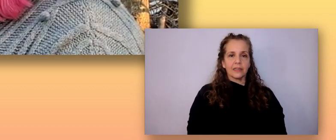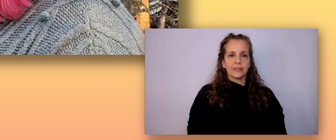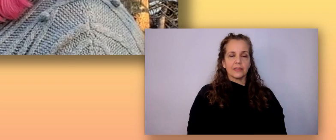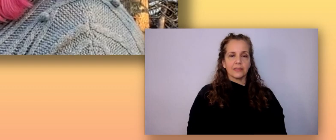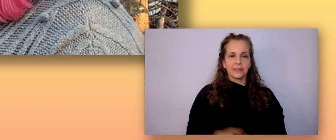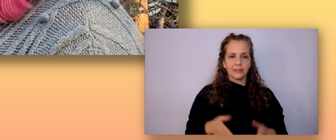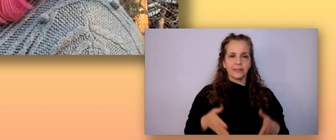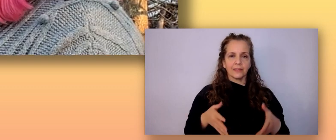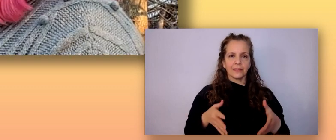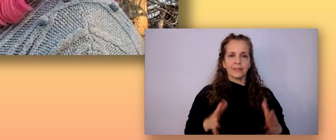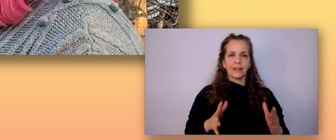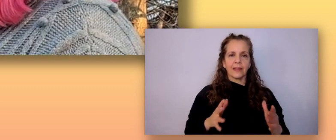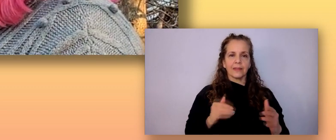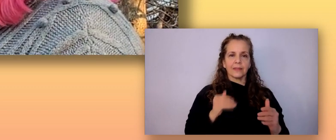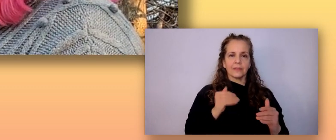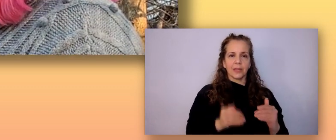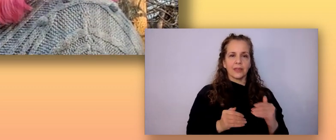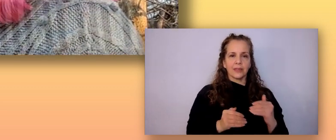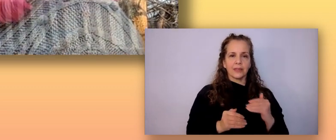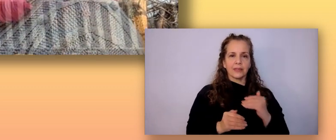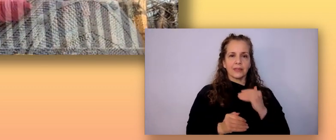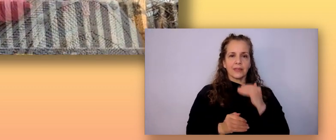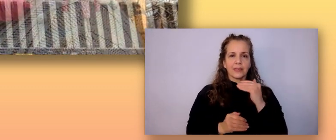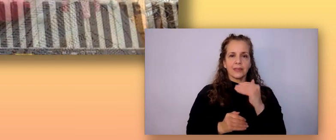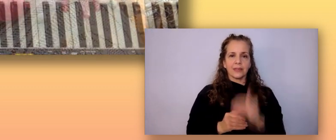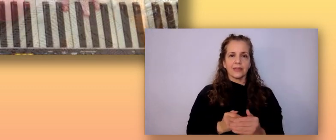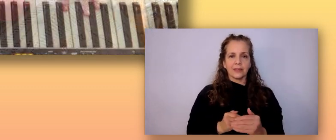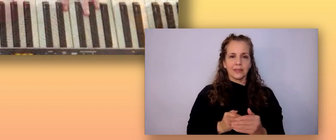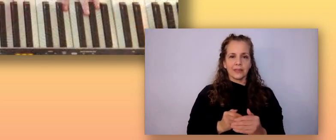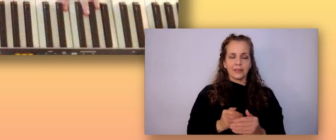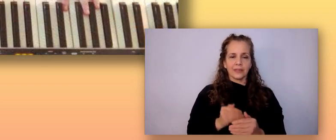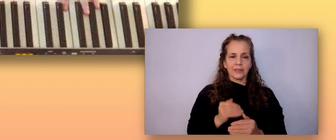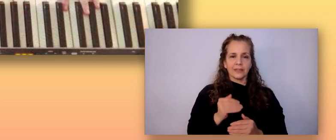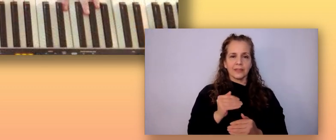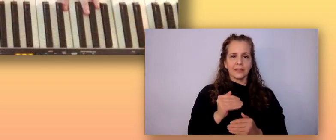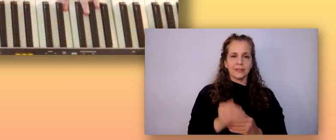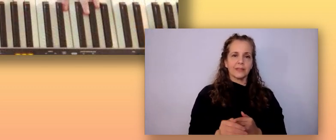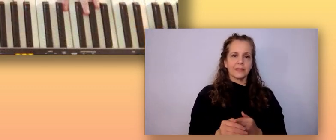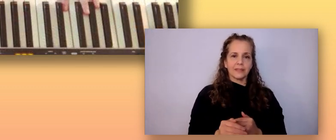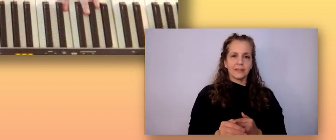Let us take it day by day.